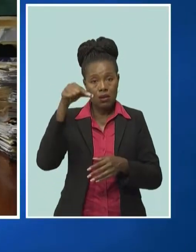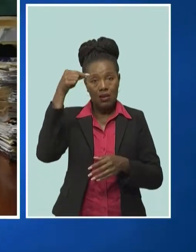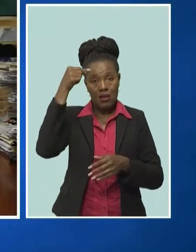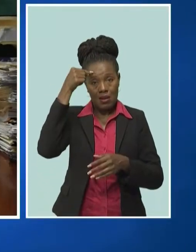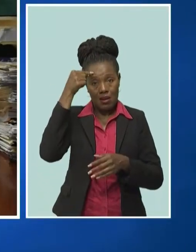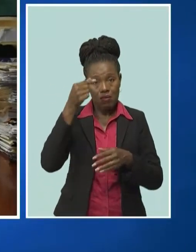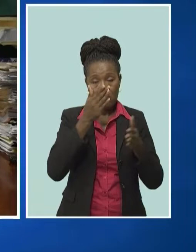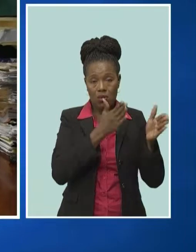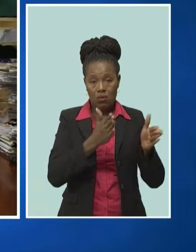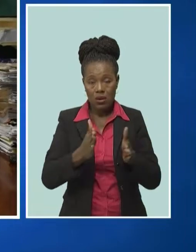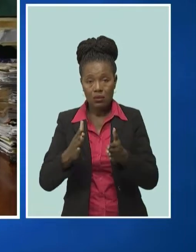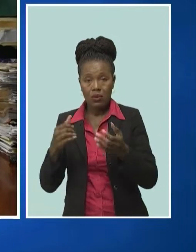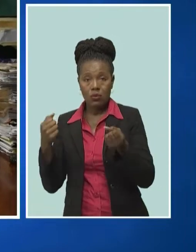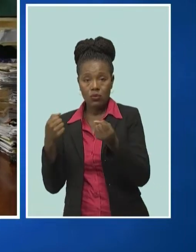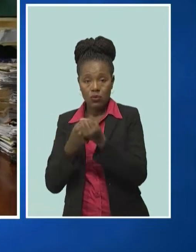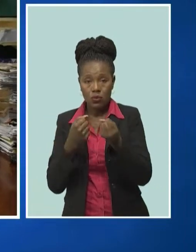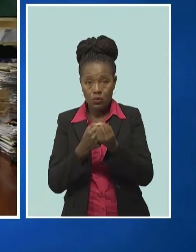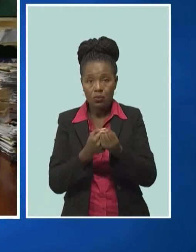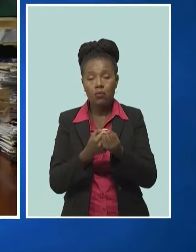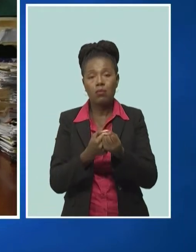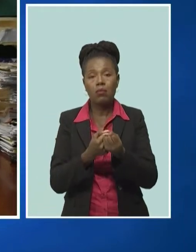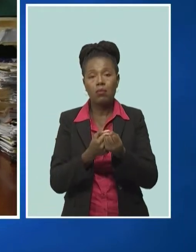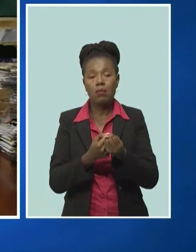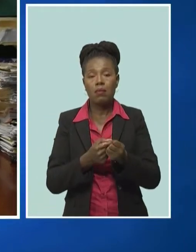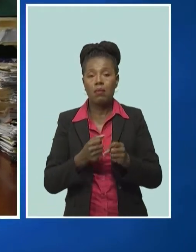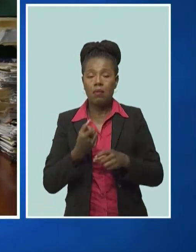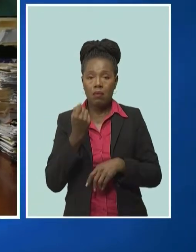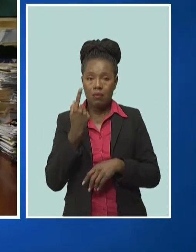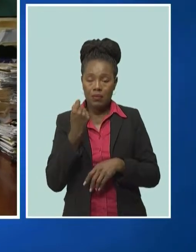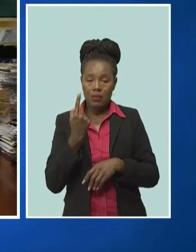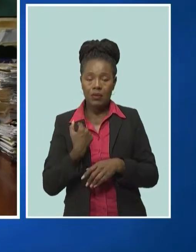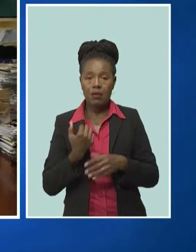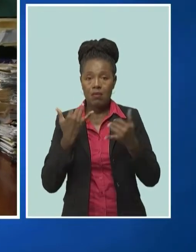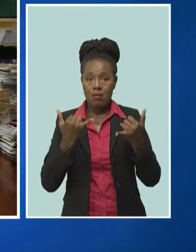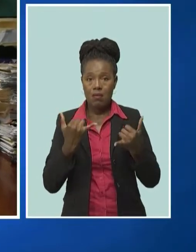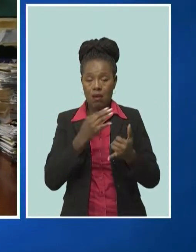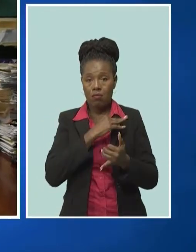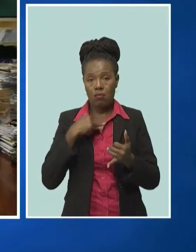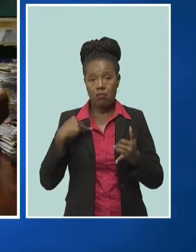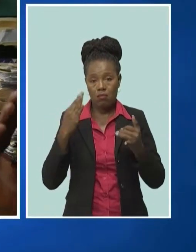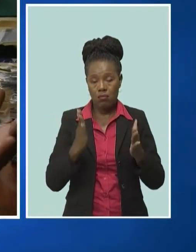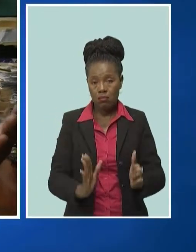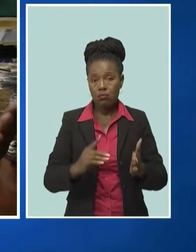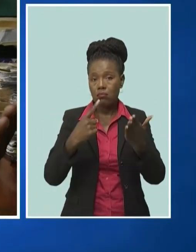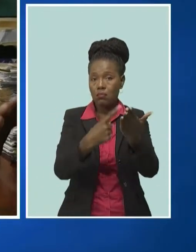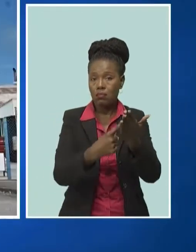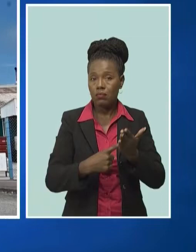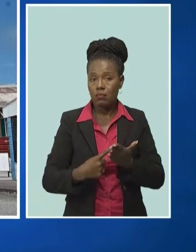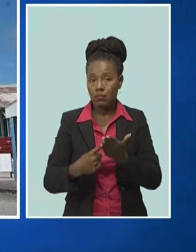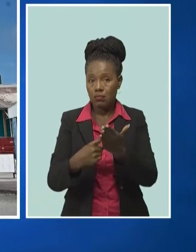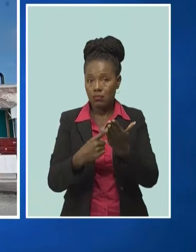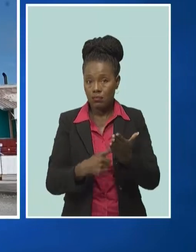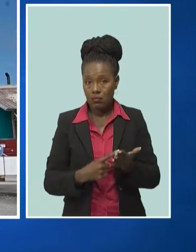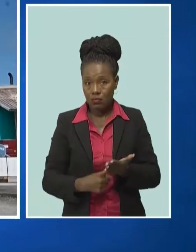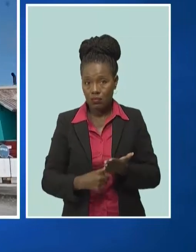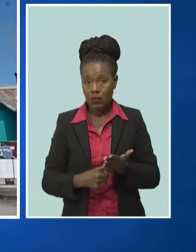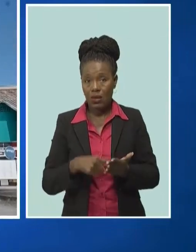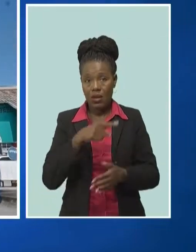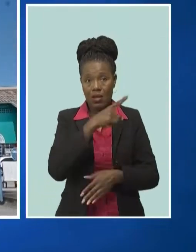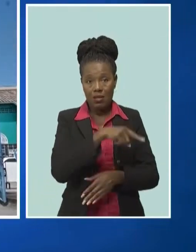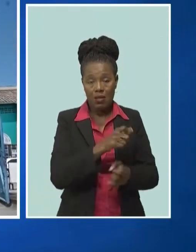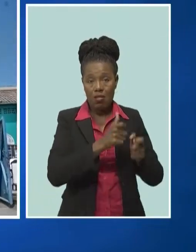consumers. There's a consultation going on with Minister and the largest or the only feed plant